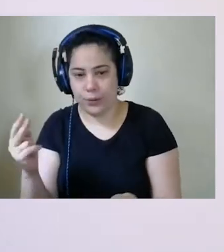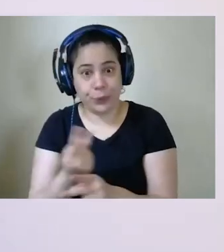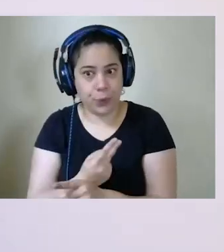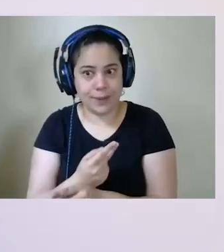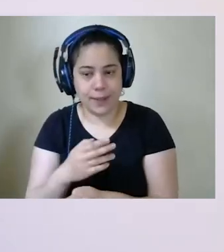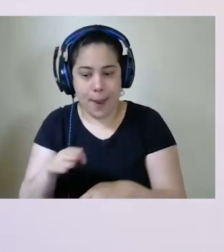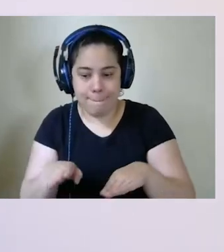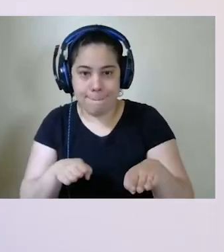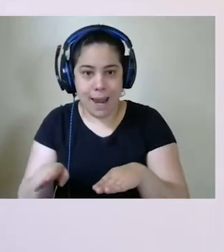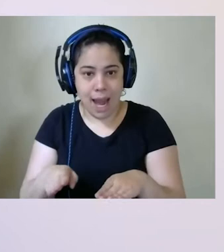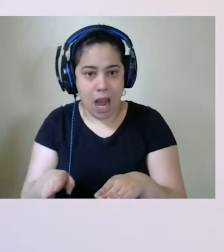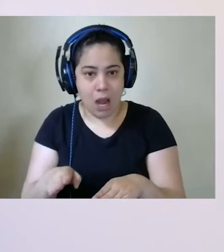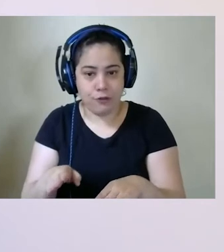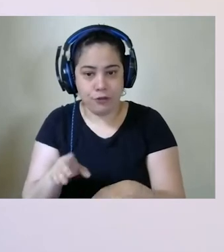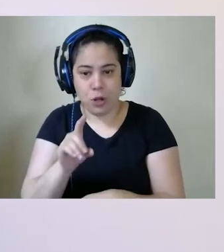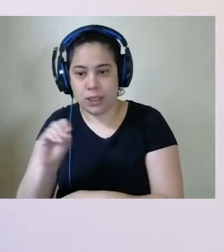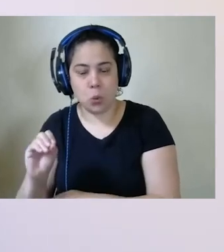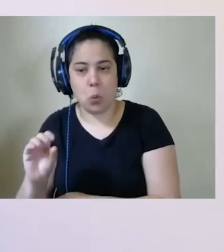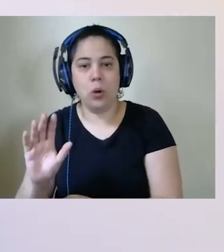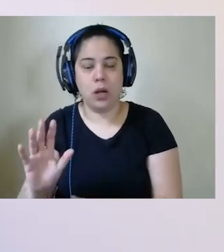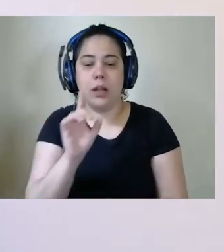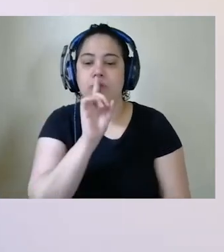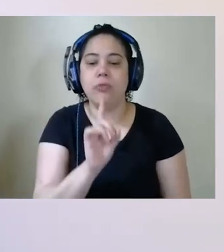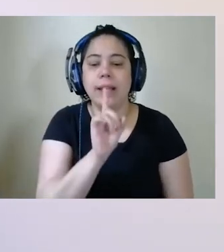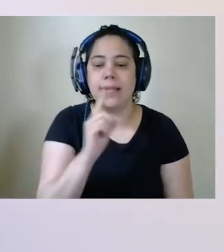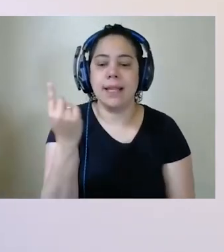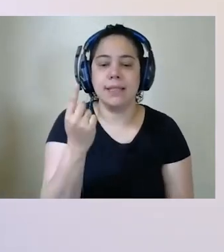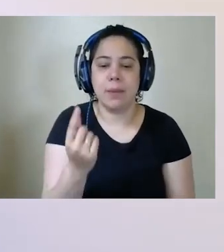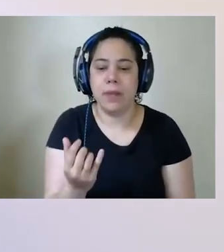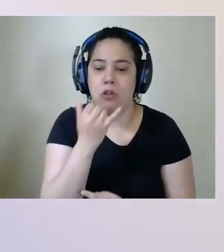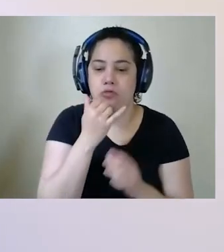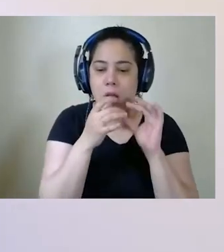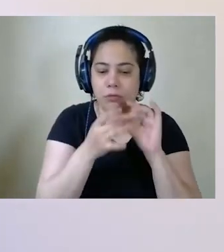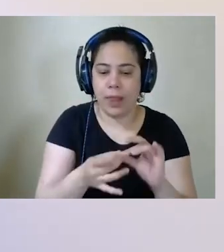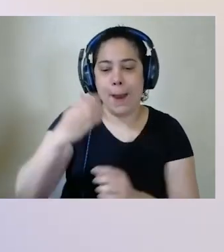fact a brain disorder. And there's more and more